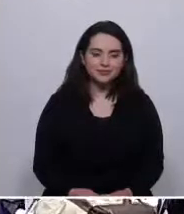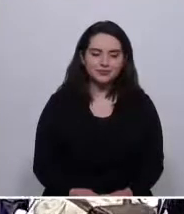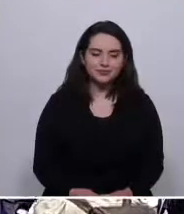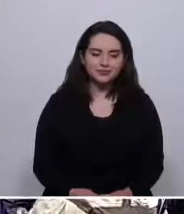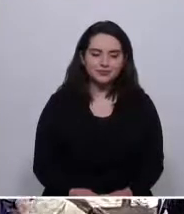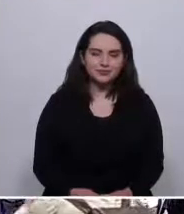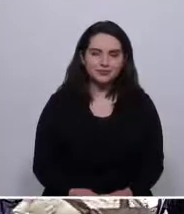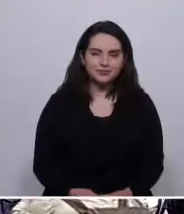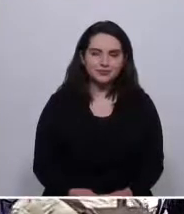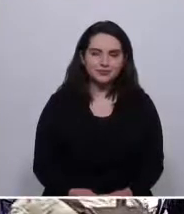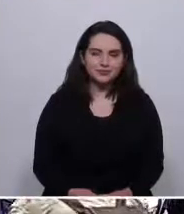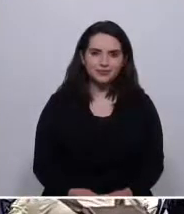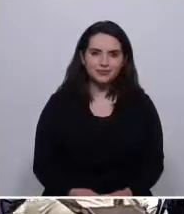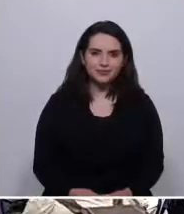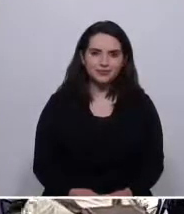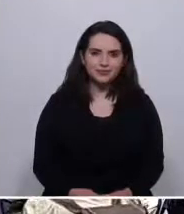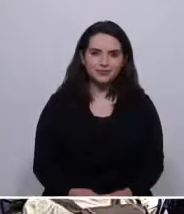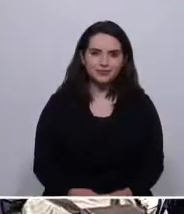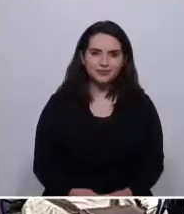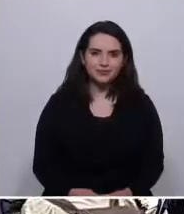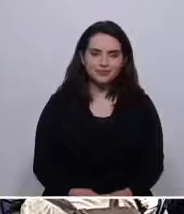know.